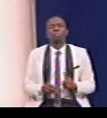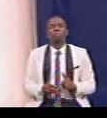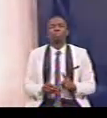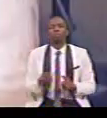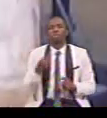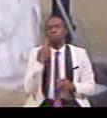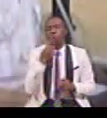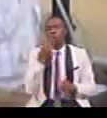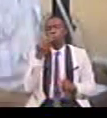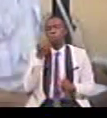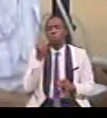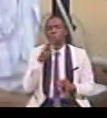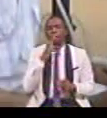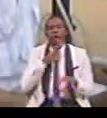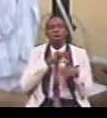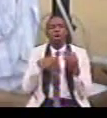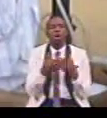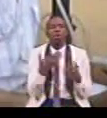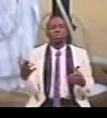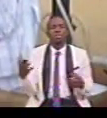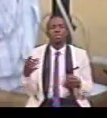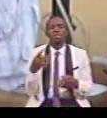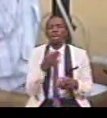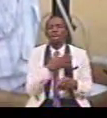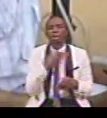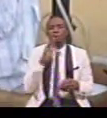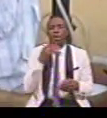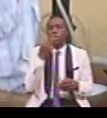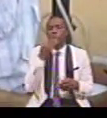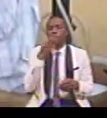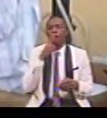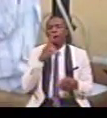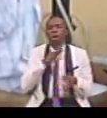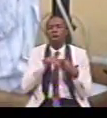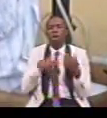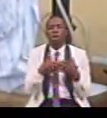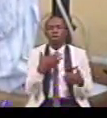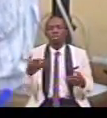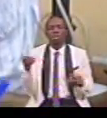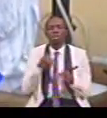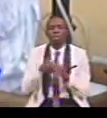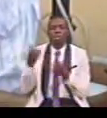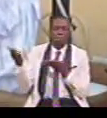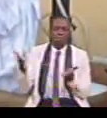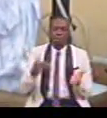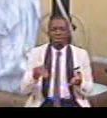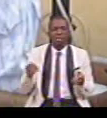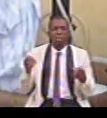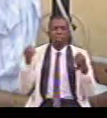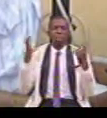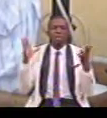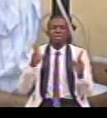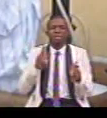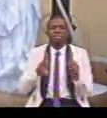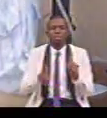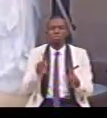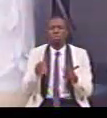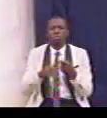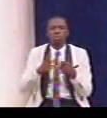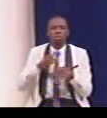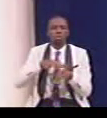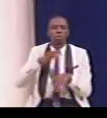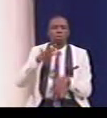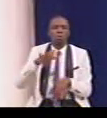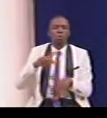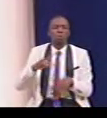where unto Glory you see that first of all the grace of God is there and then Eternal death has taken away